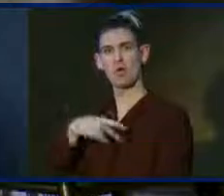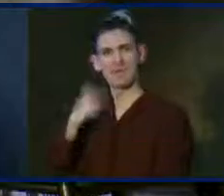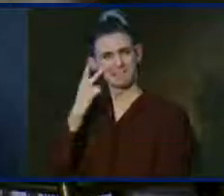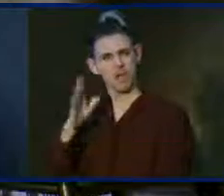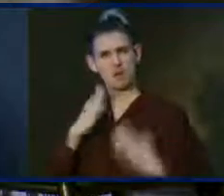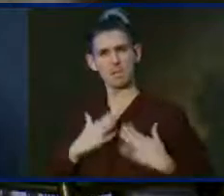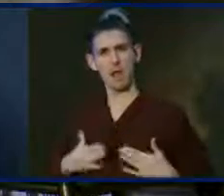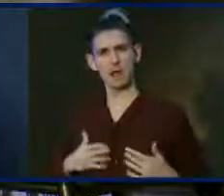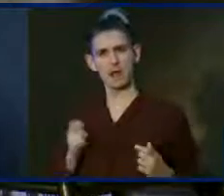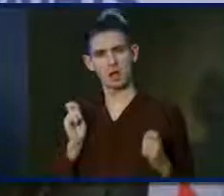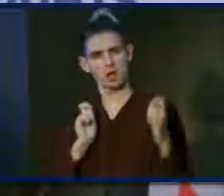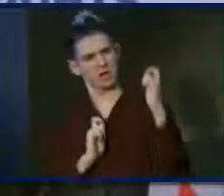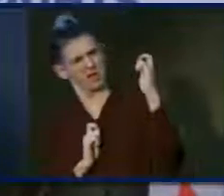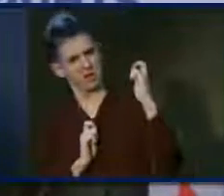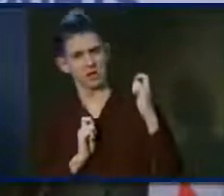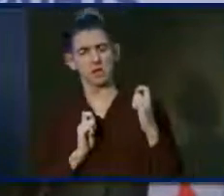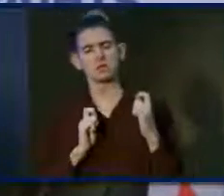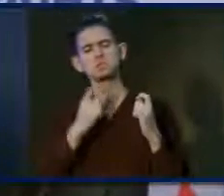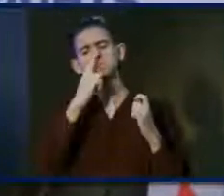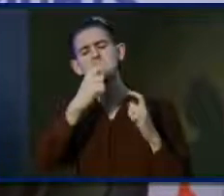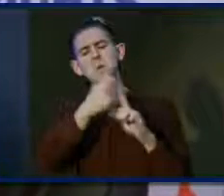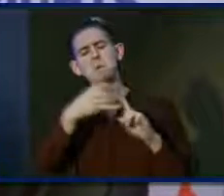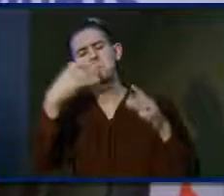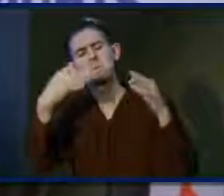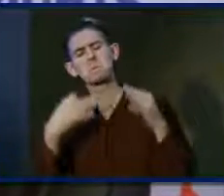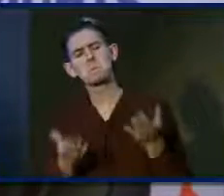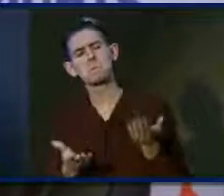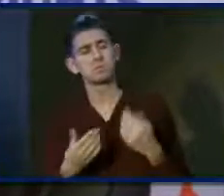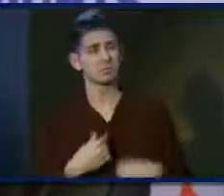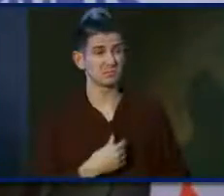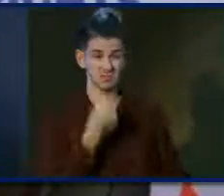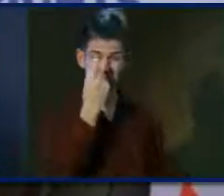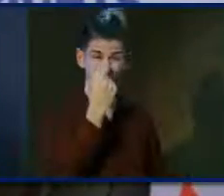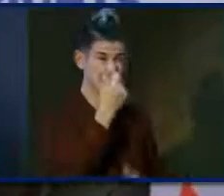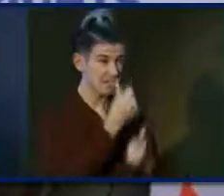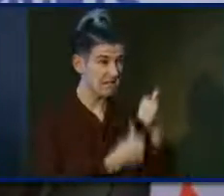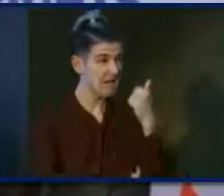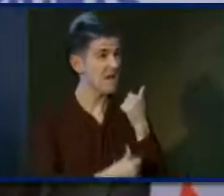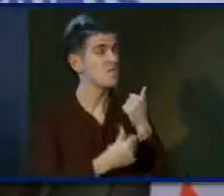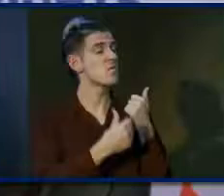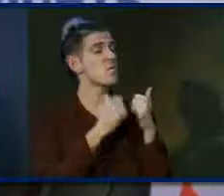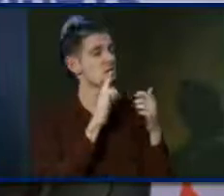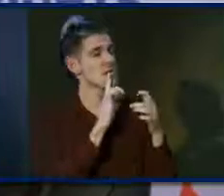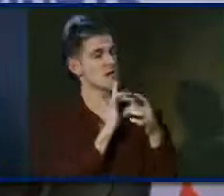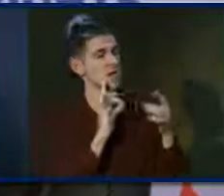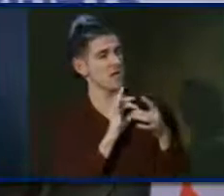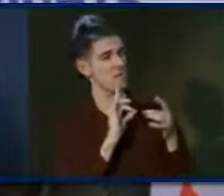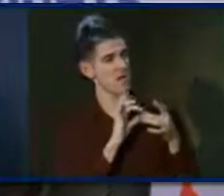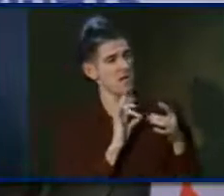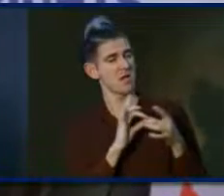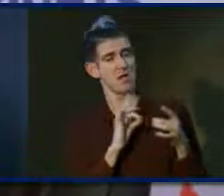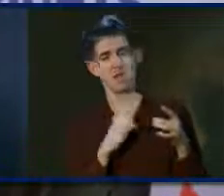So every comment I make, think about